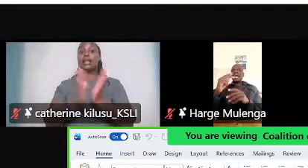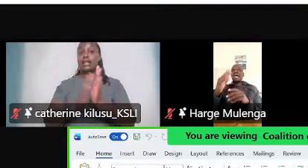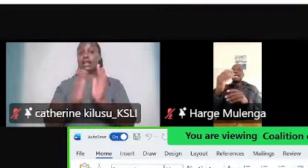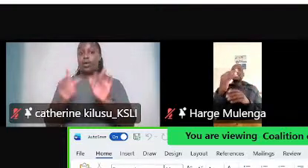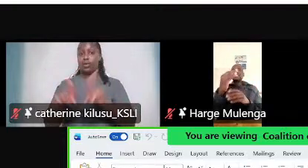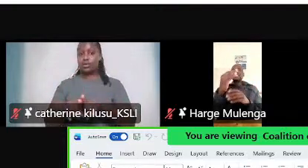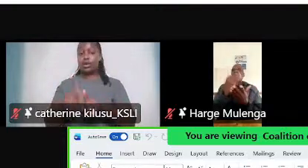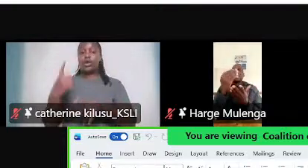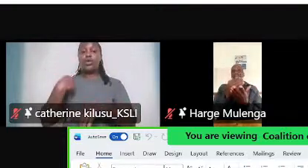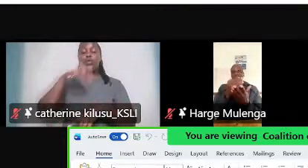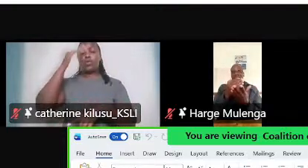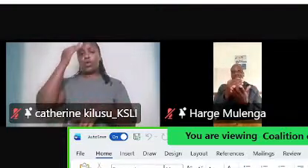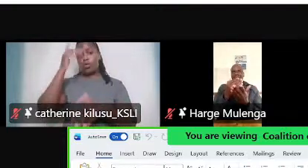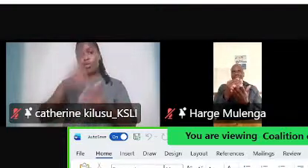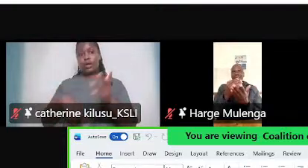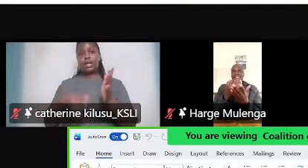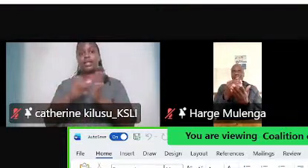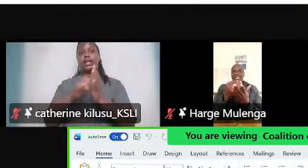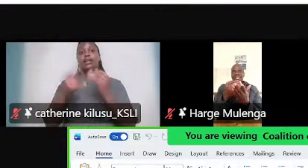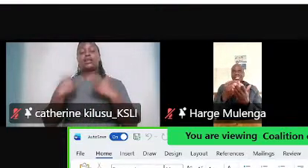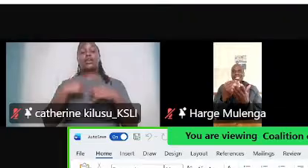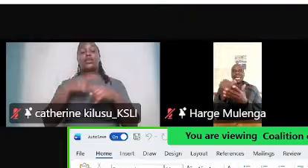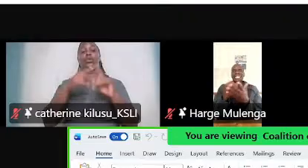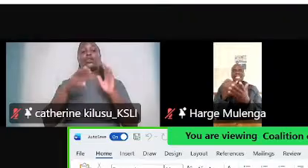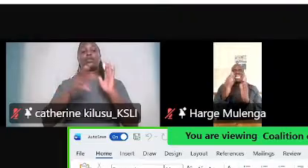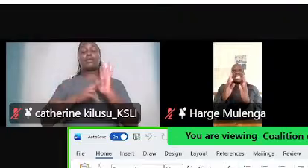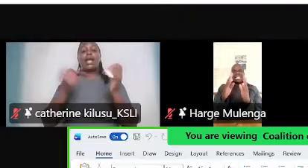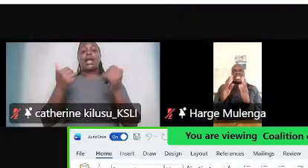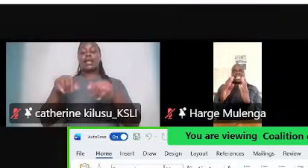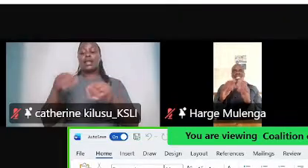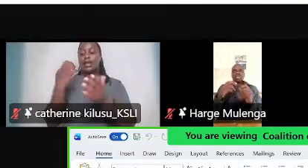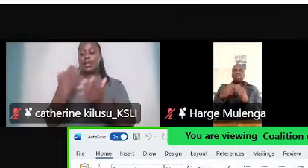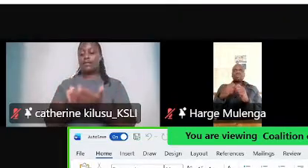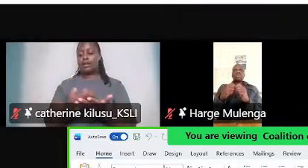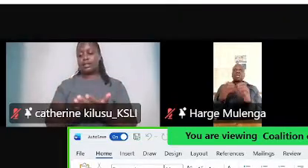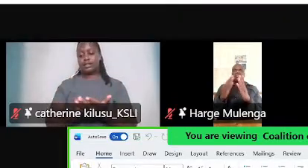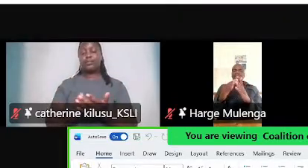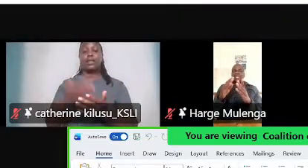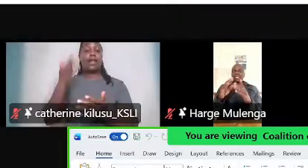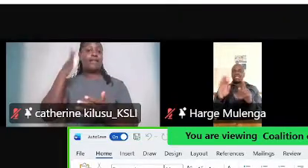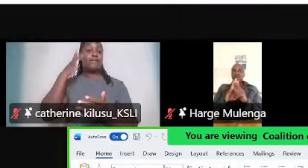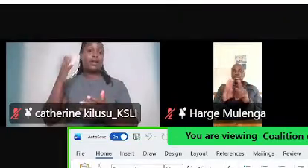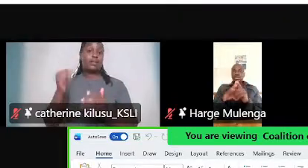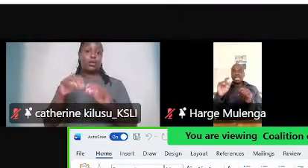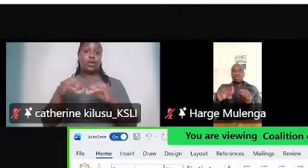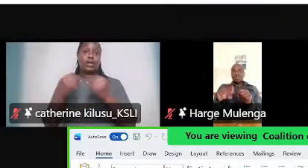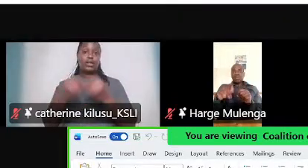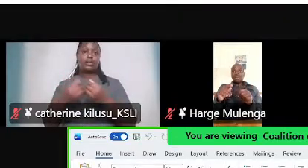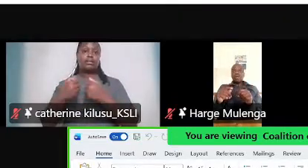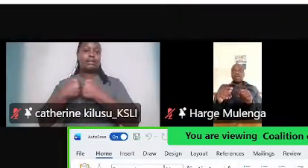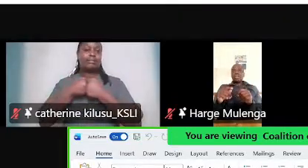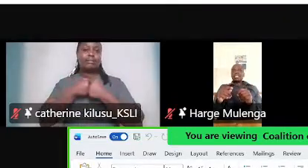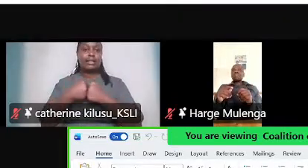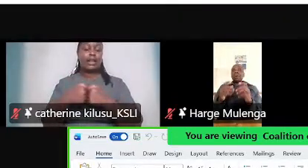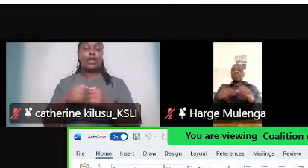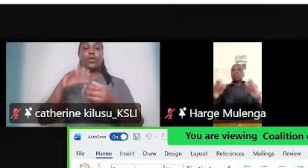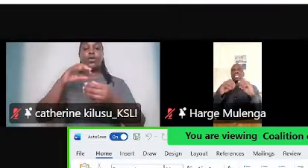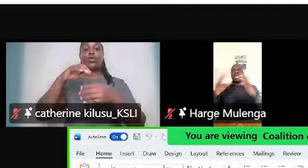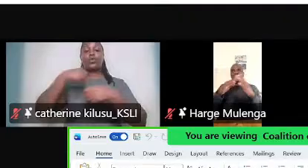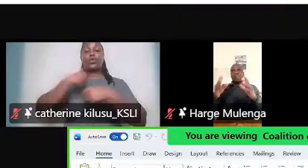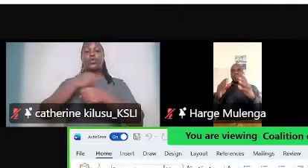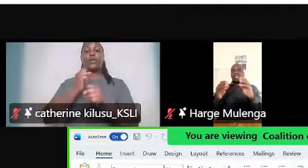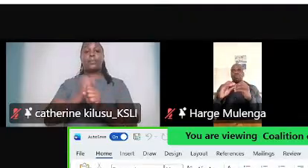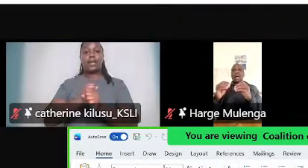we don't have any evidence and data, feminist organizations struggle to design inclusive policies